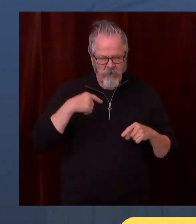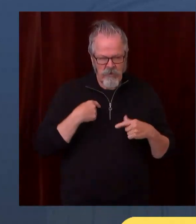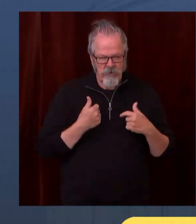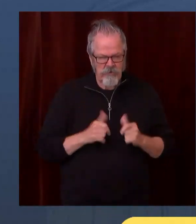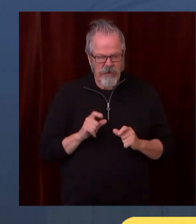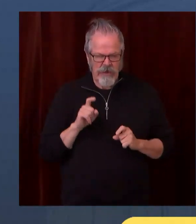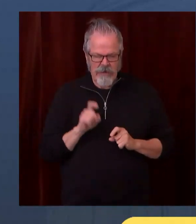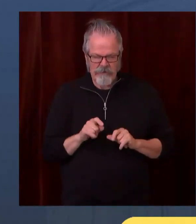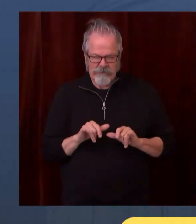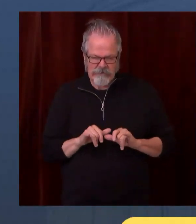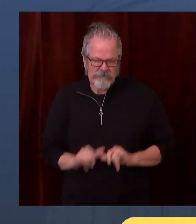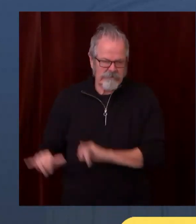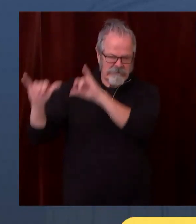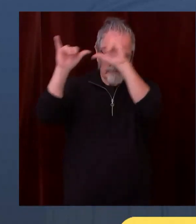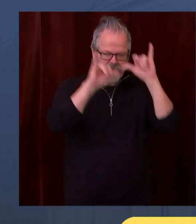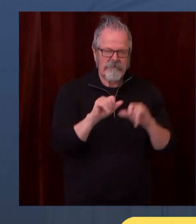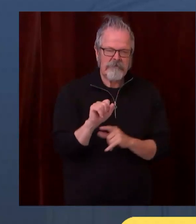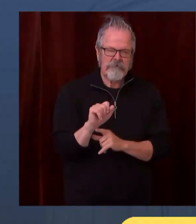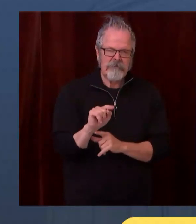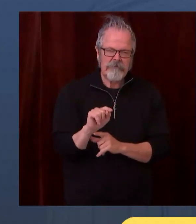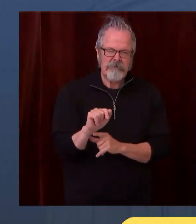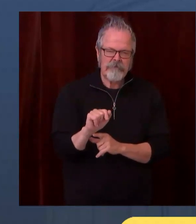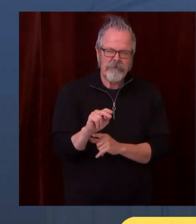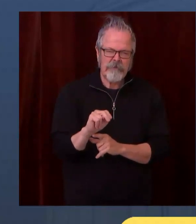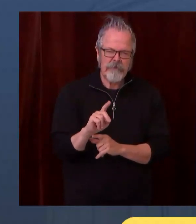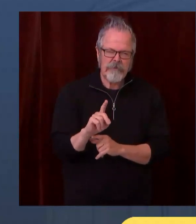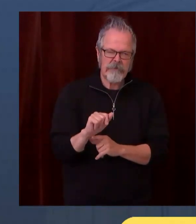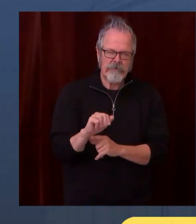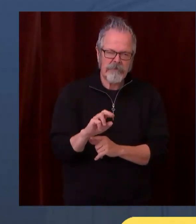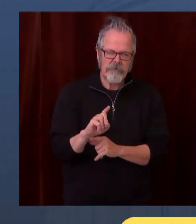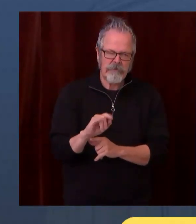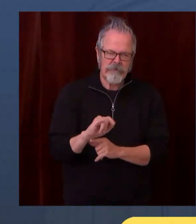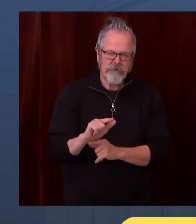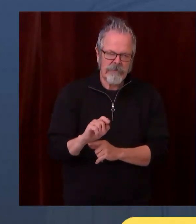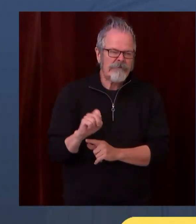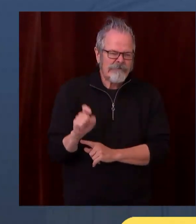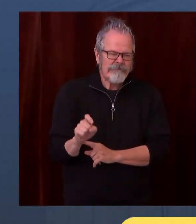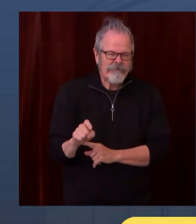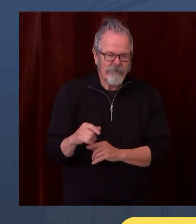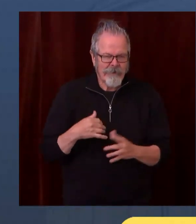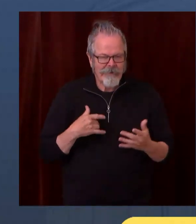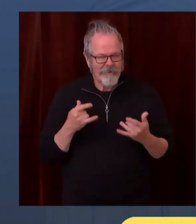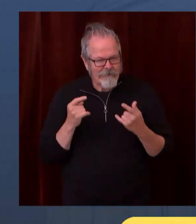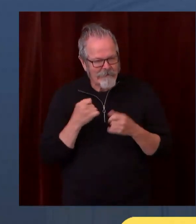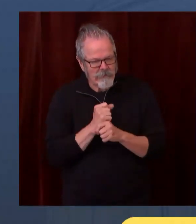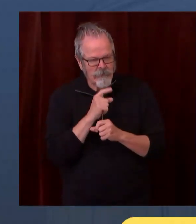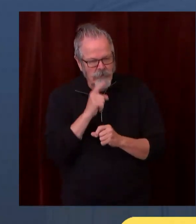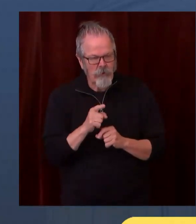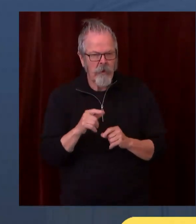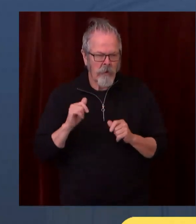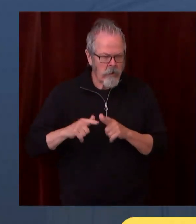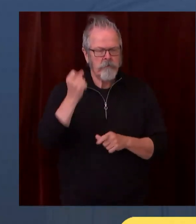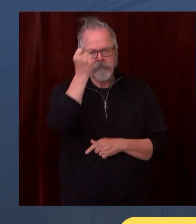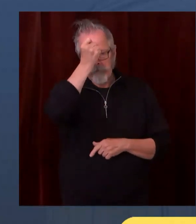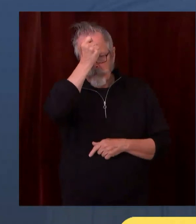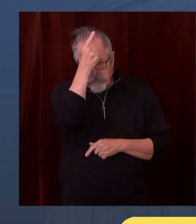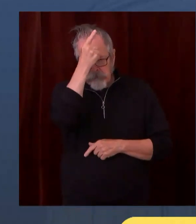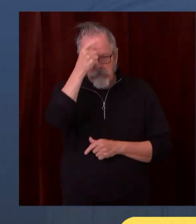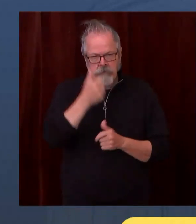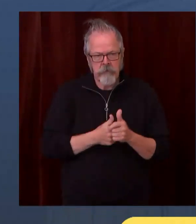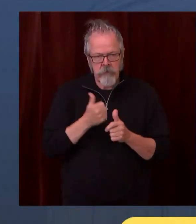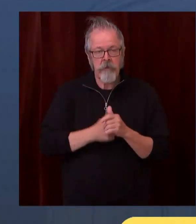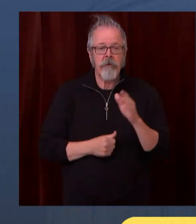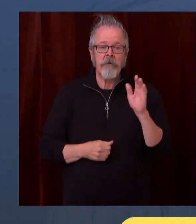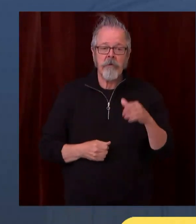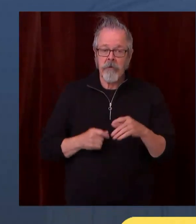really trying to sync those things up. But as we know, the governor has appropriately put a pause on moving to additional